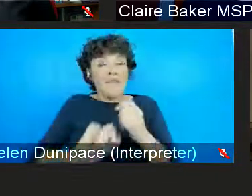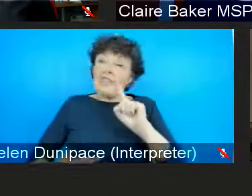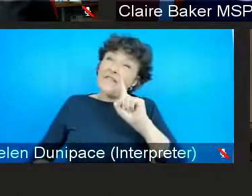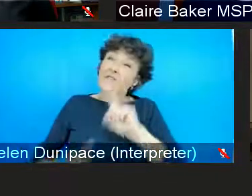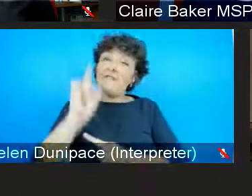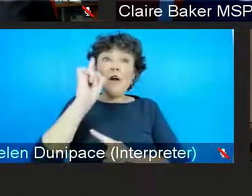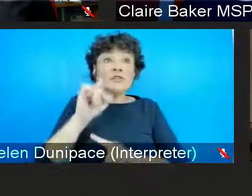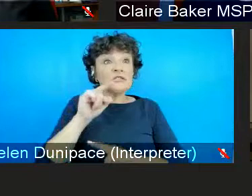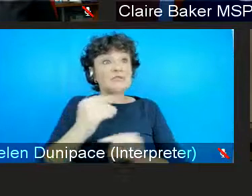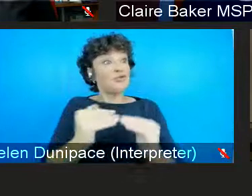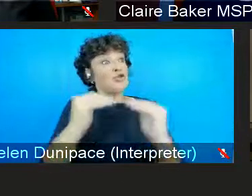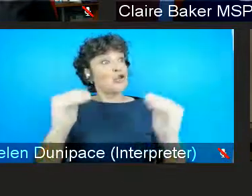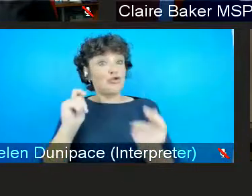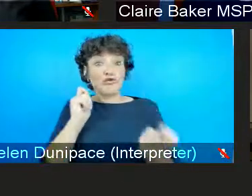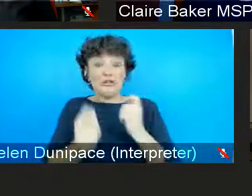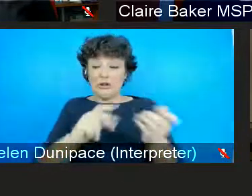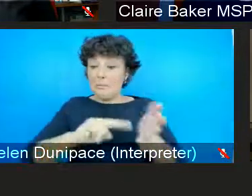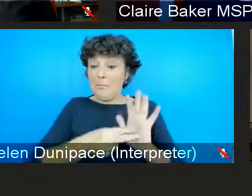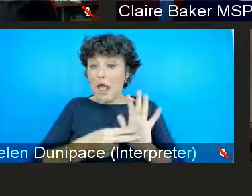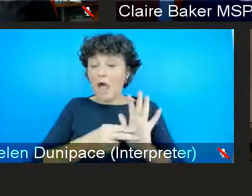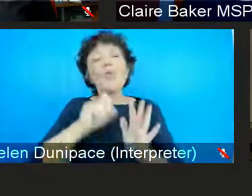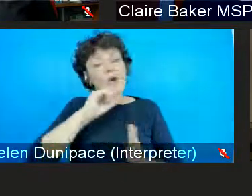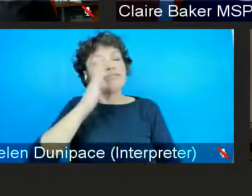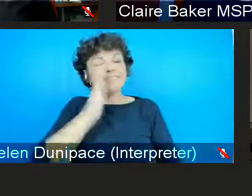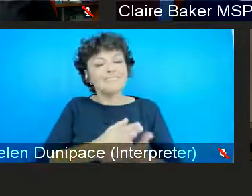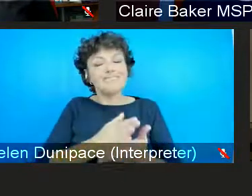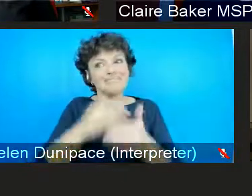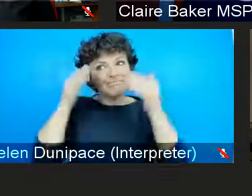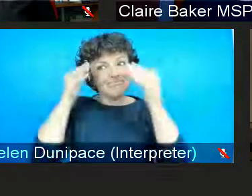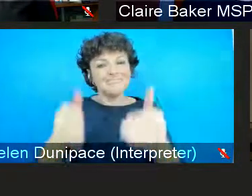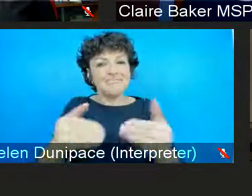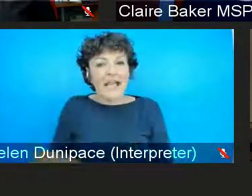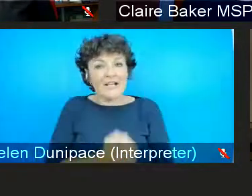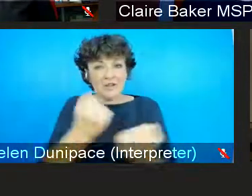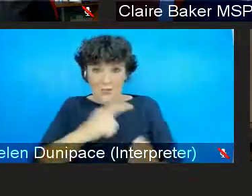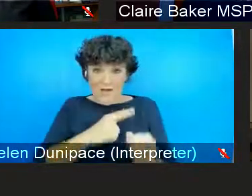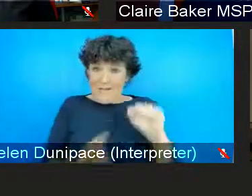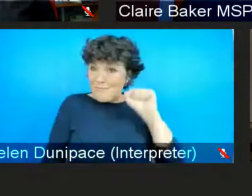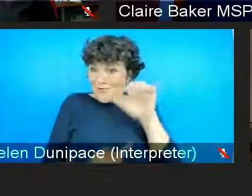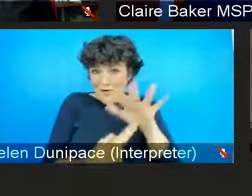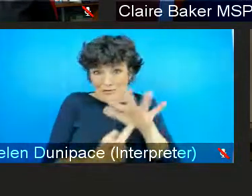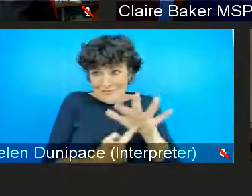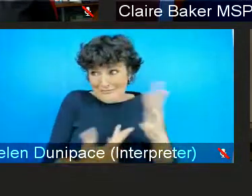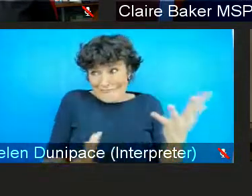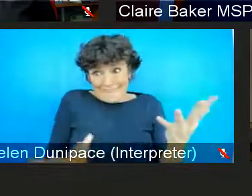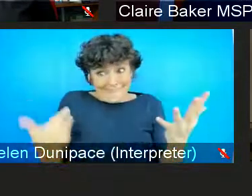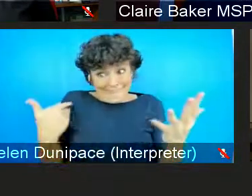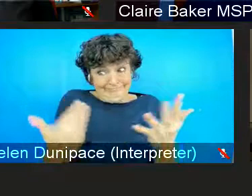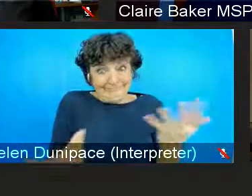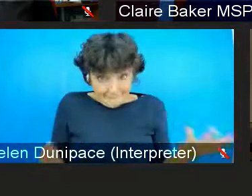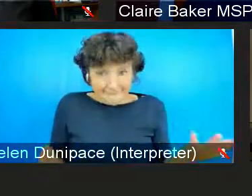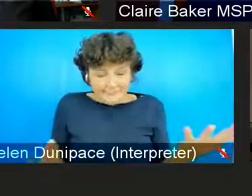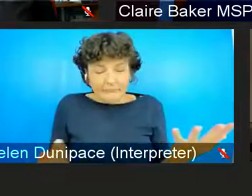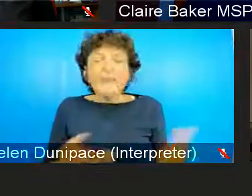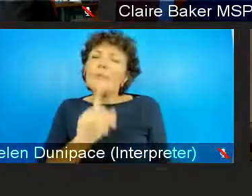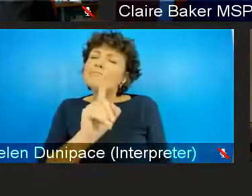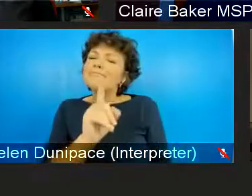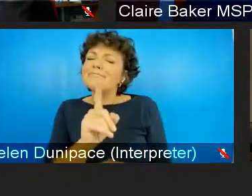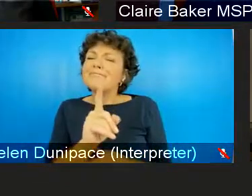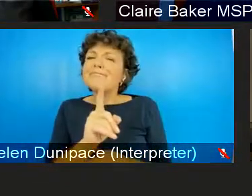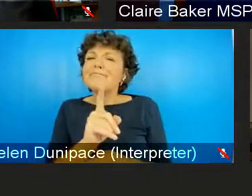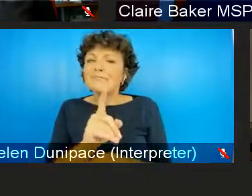sectoral plan for Scotland, will be in the energy sector because of the priority that's attached to that. But when we you